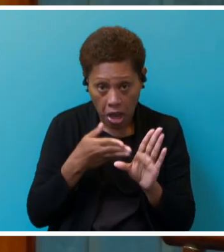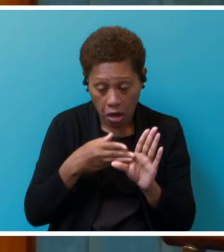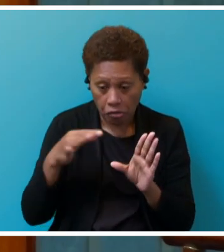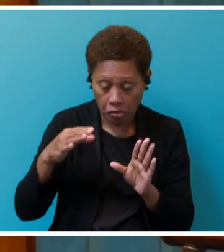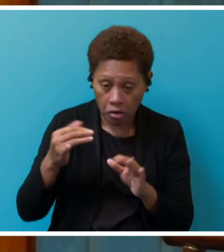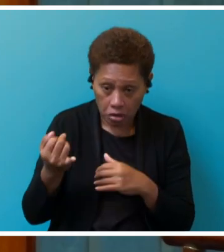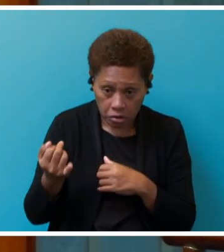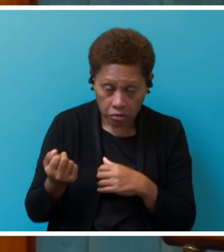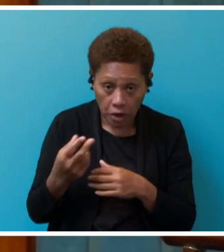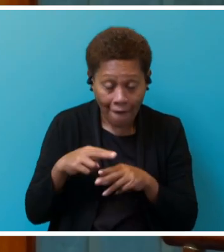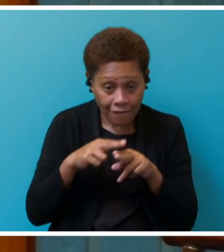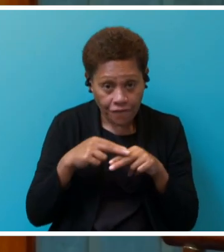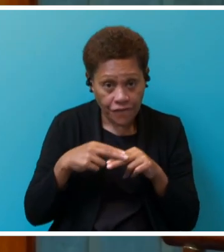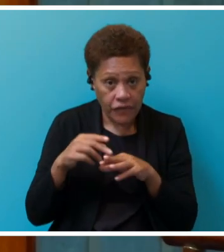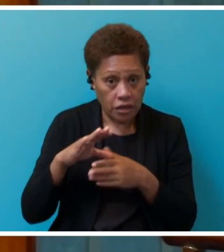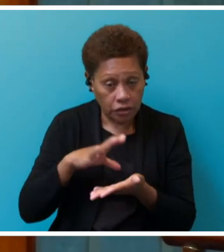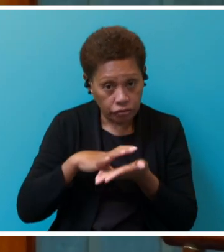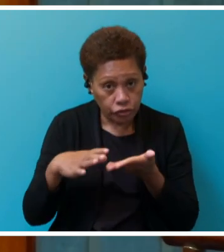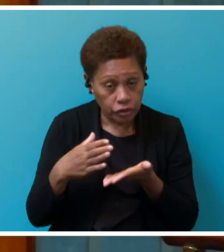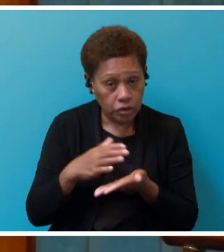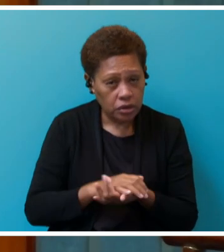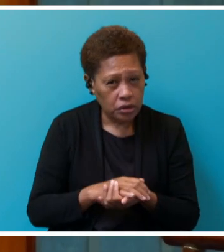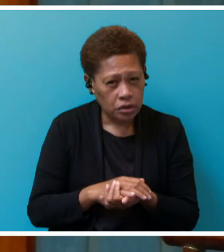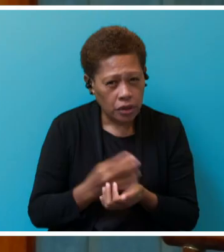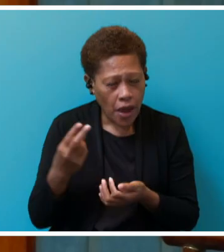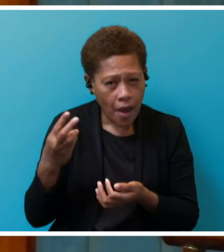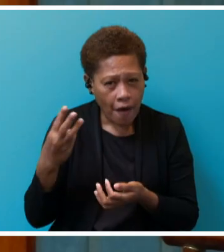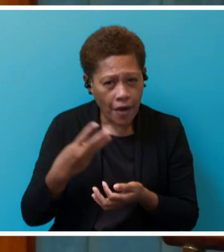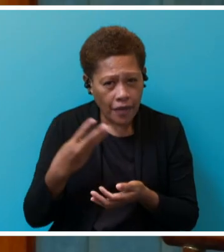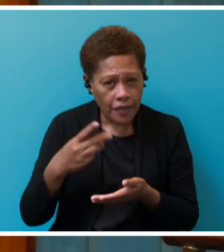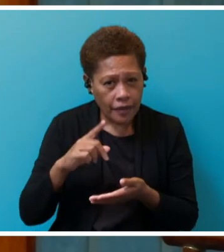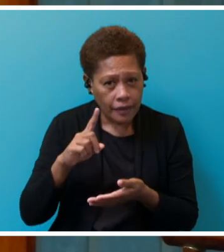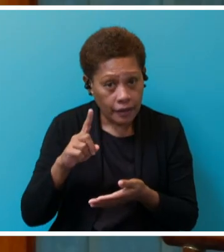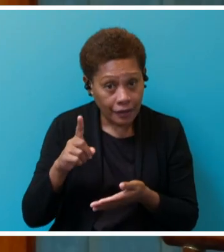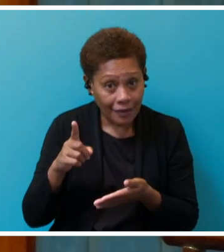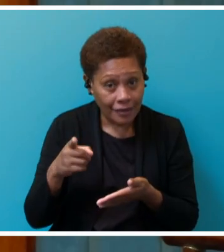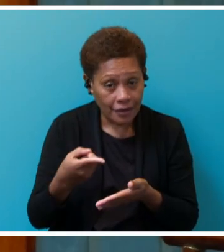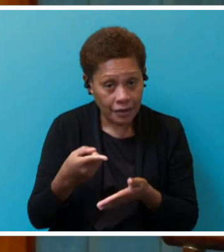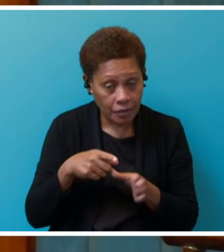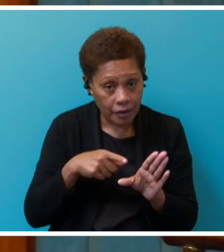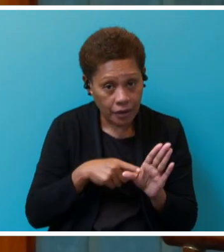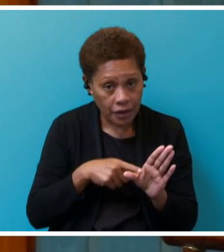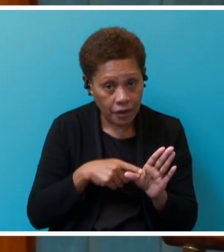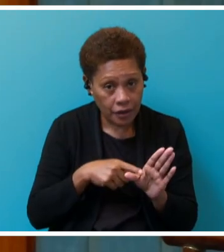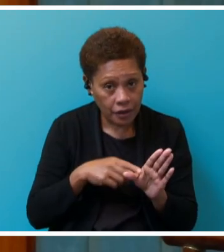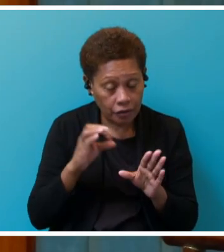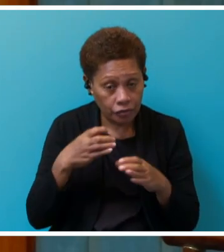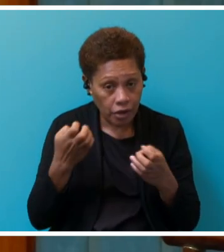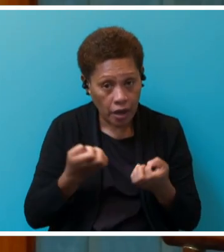Fiji $2,500 to Fiji $13,500 per annum, while generating export revenue